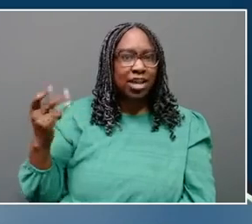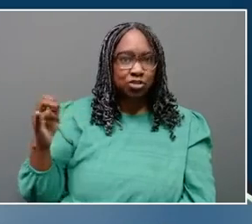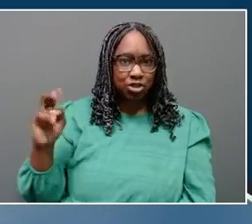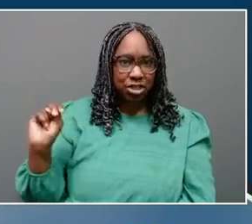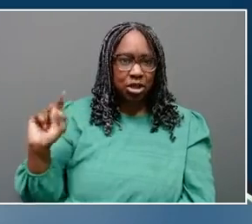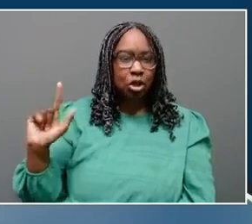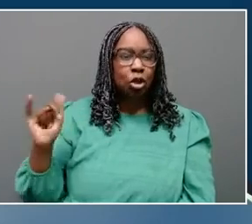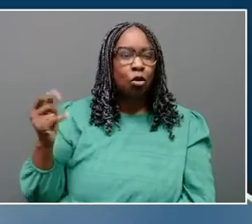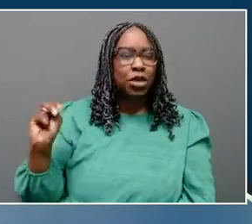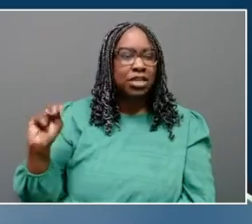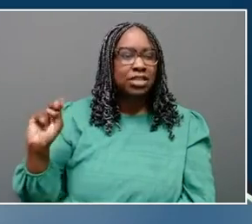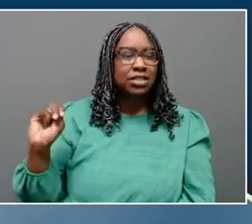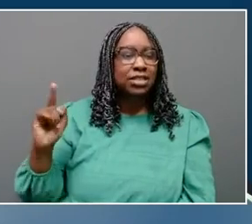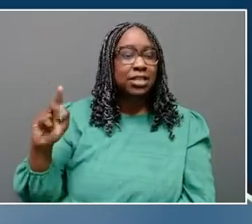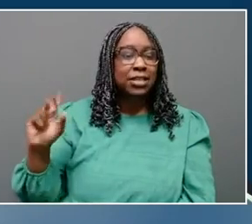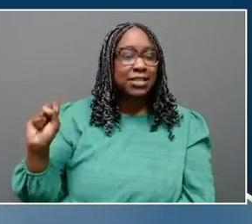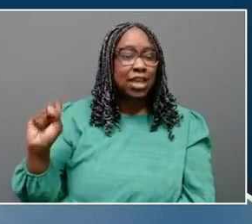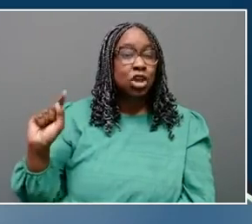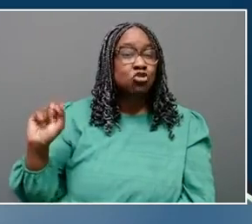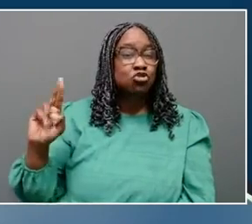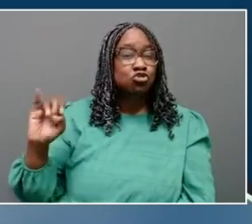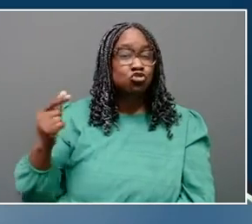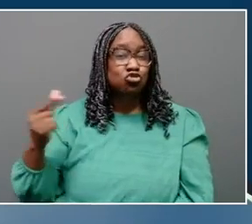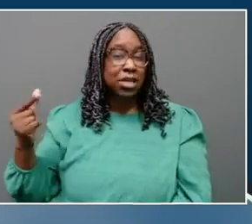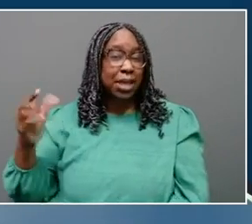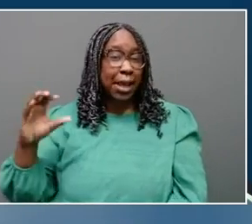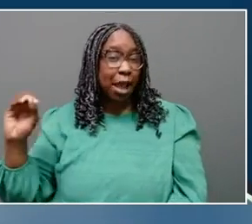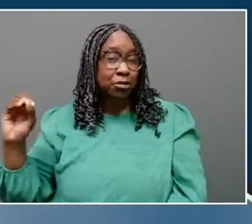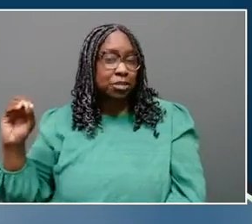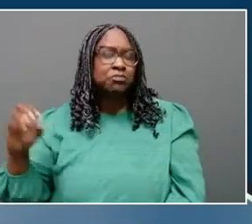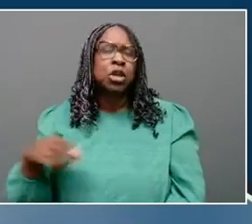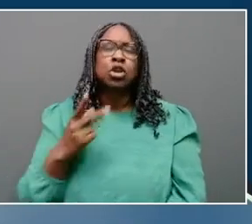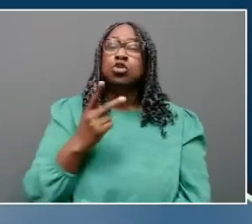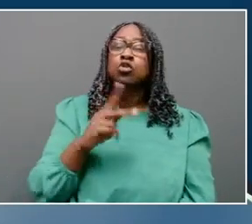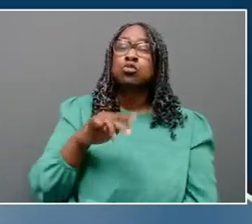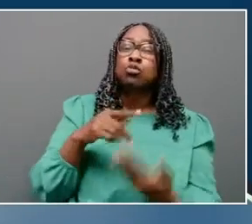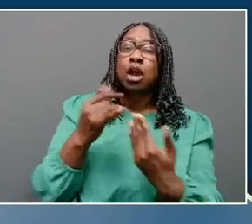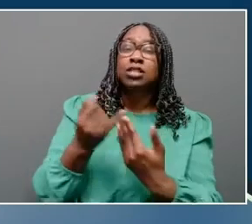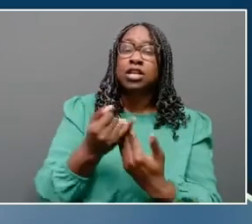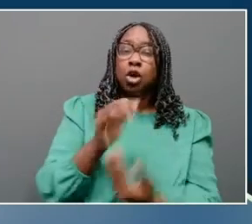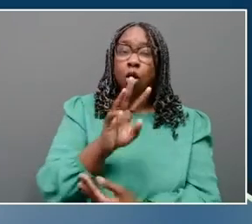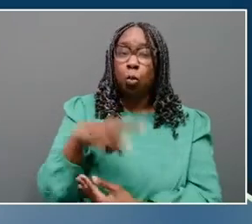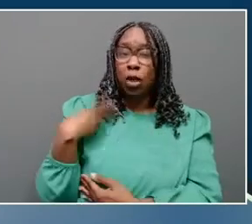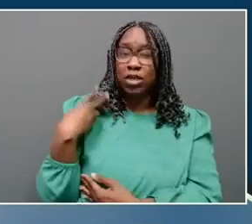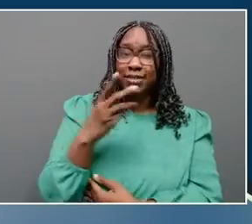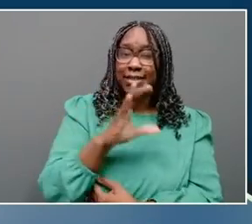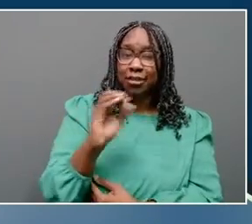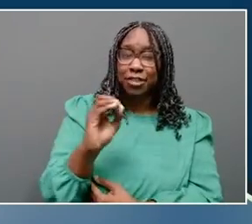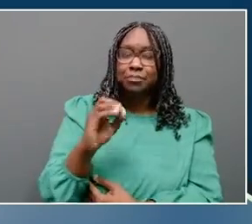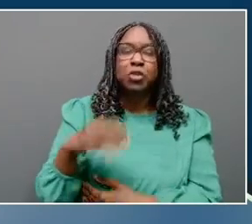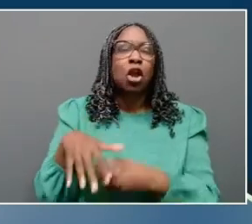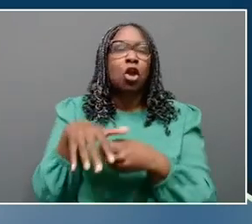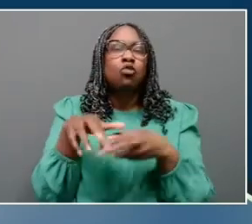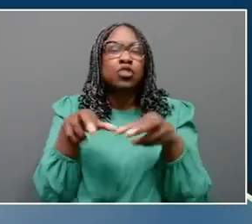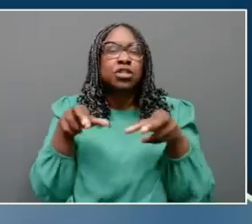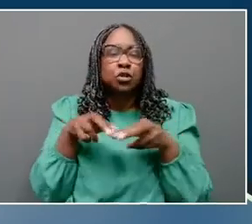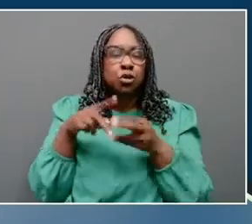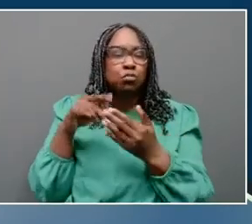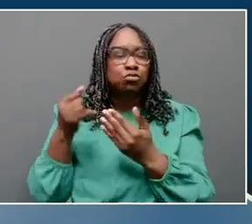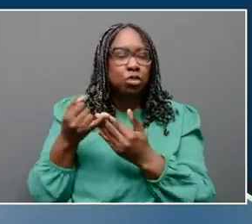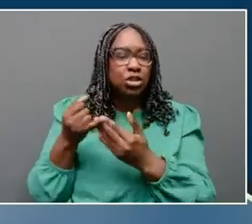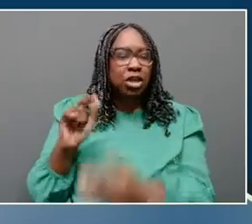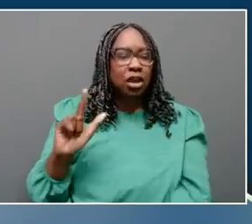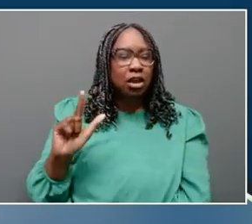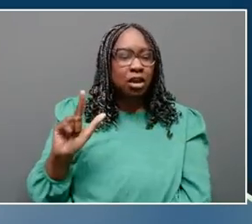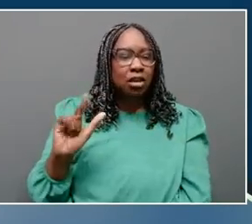Nicholas, and Trigg counties, two projects in Washington County, and a regional project in Lyon County that is in collaboration with